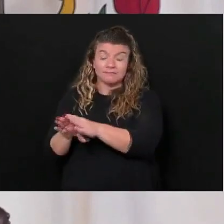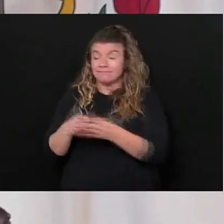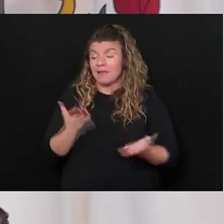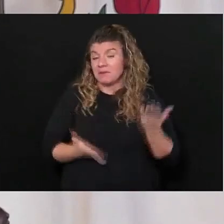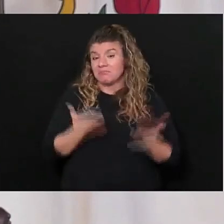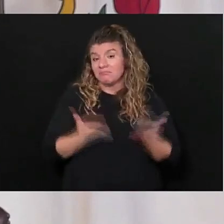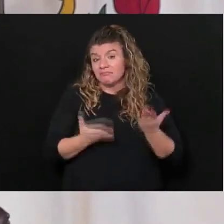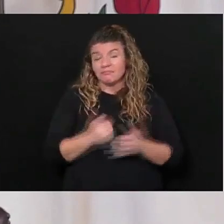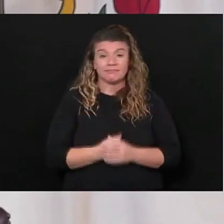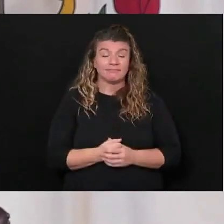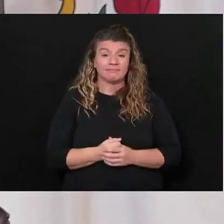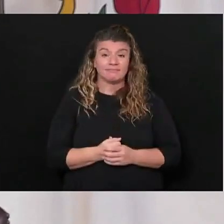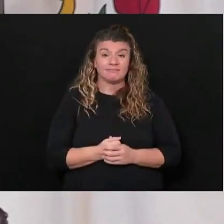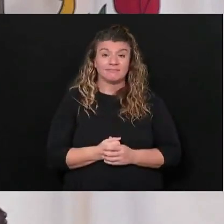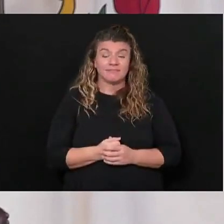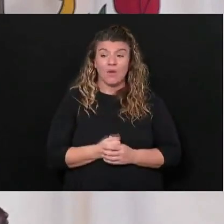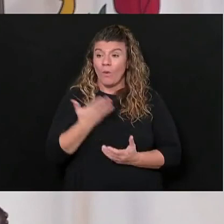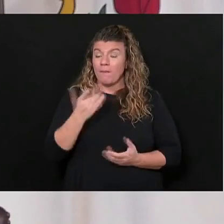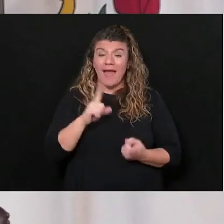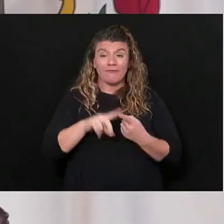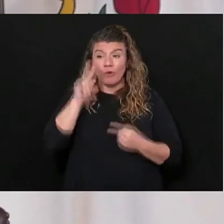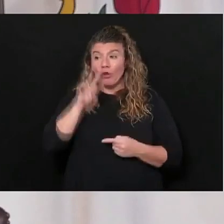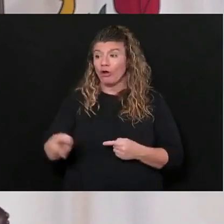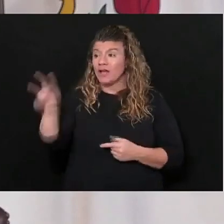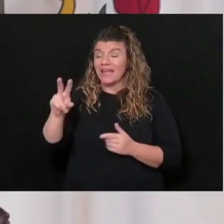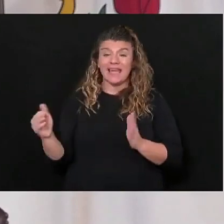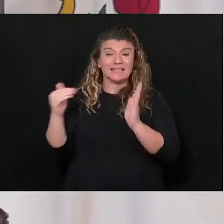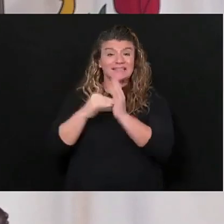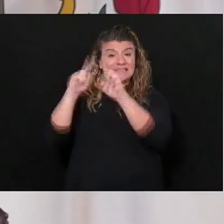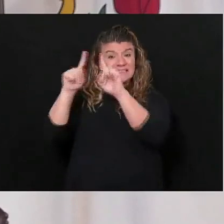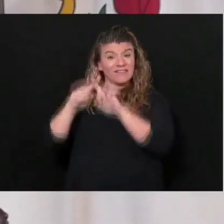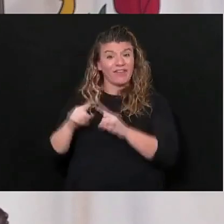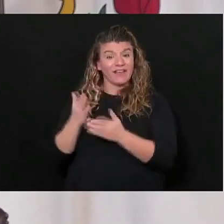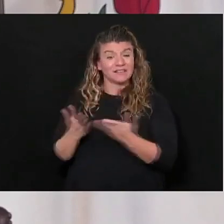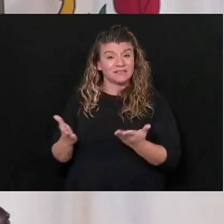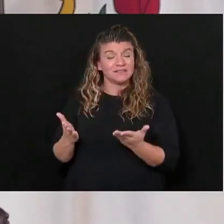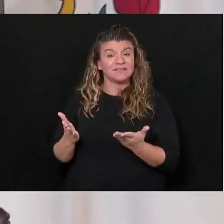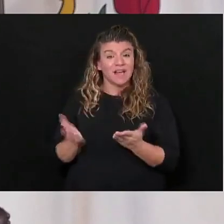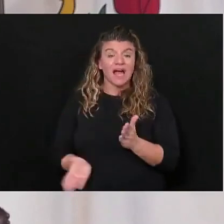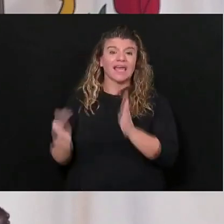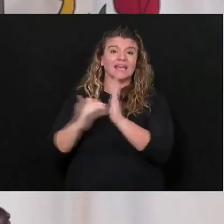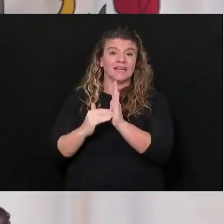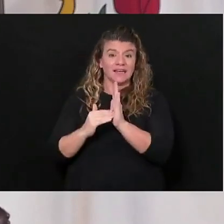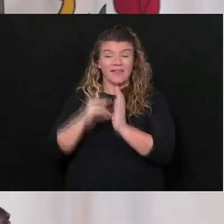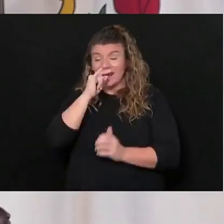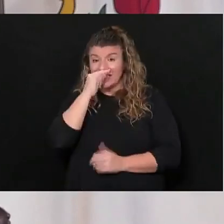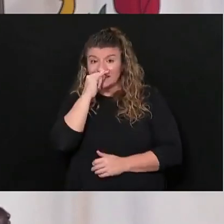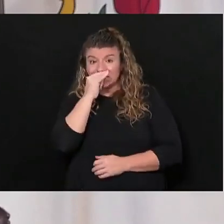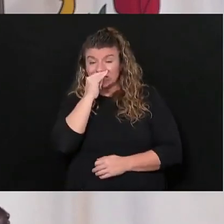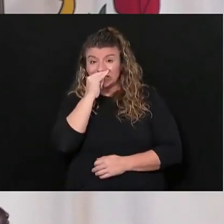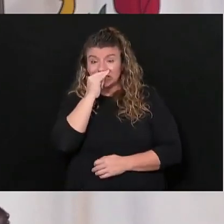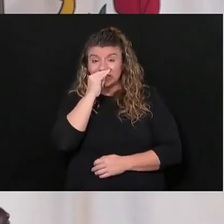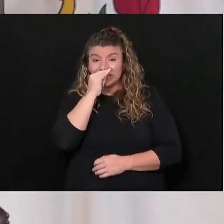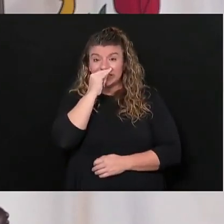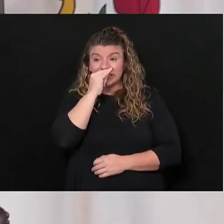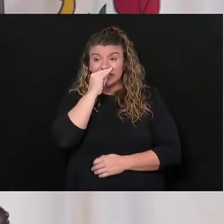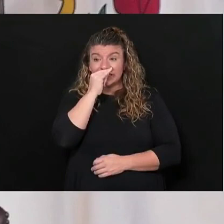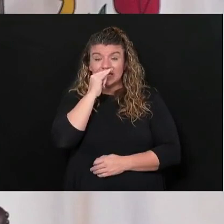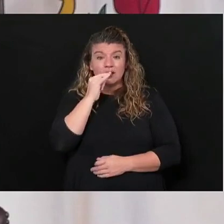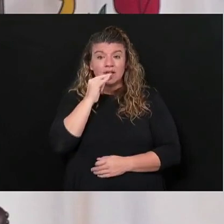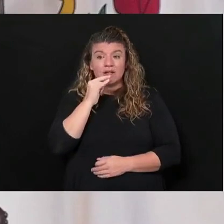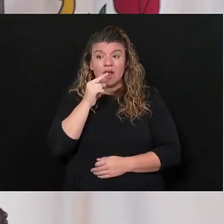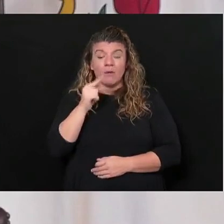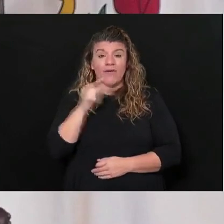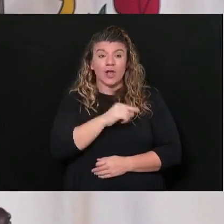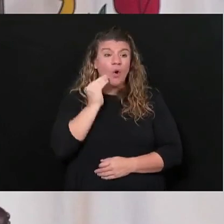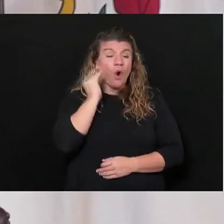be that we have got to revisit and think about just this, from a standpoint of our kids, when we go home